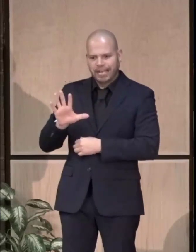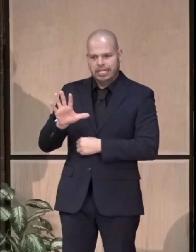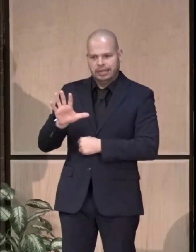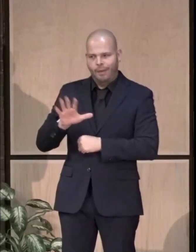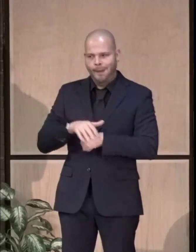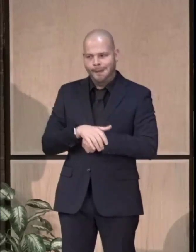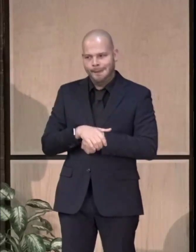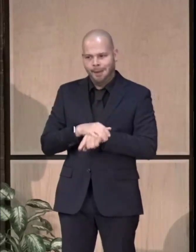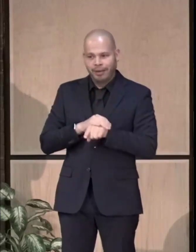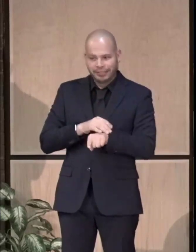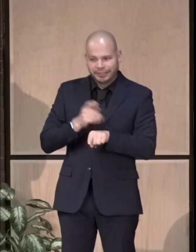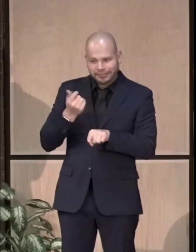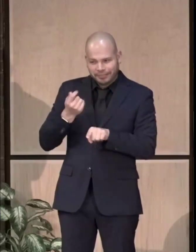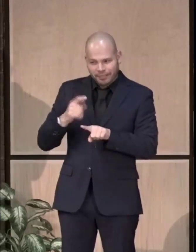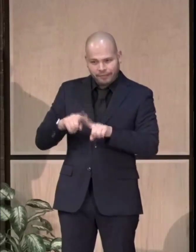little different.